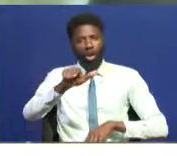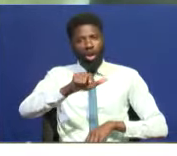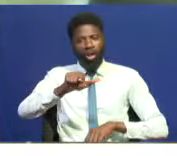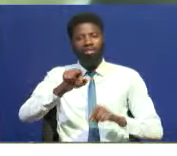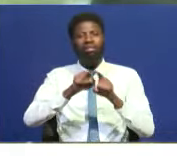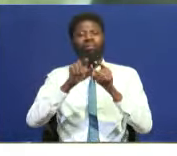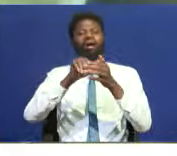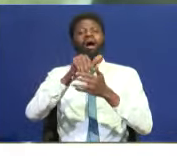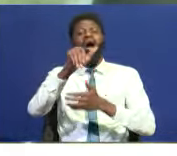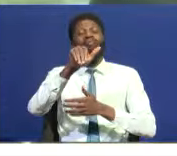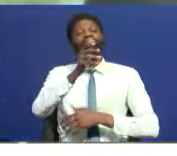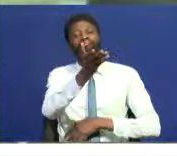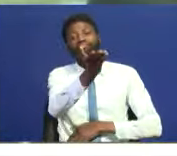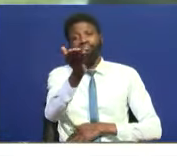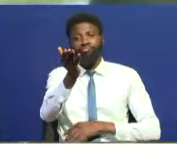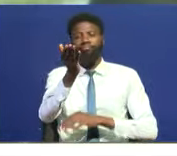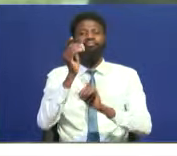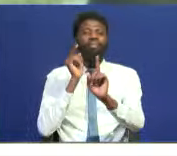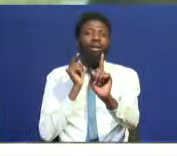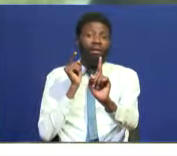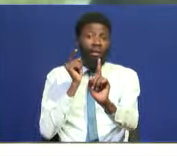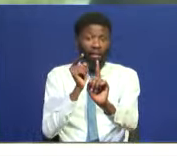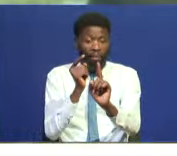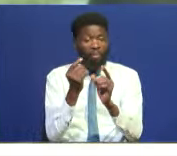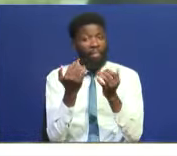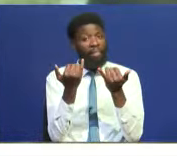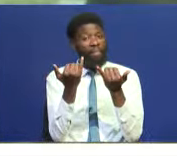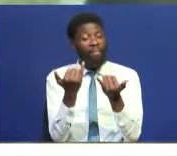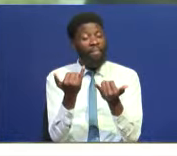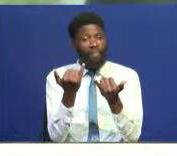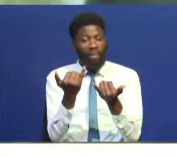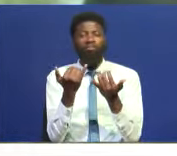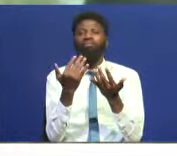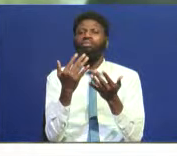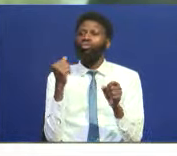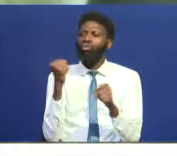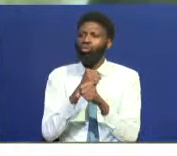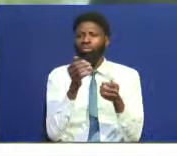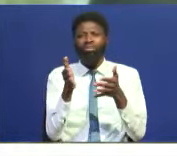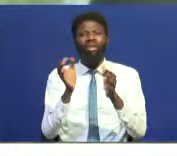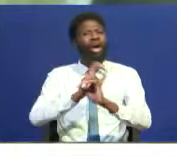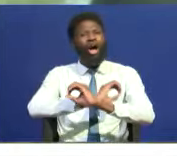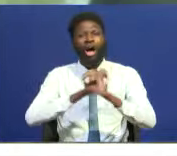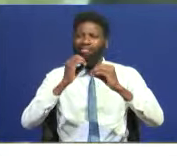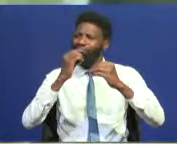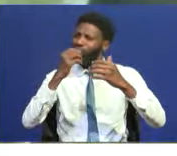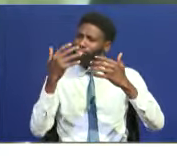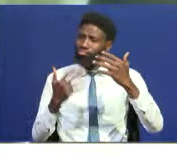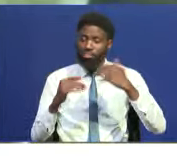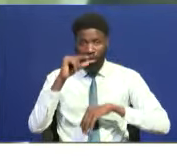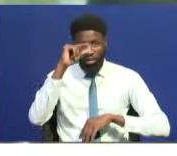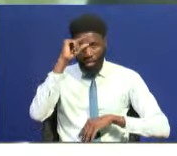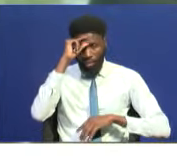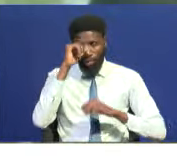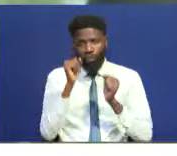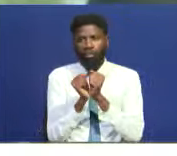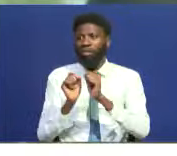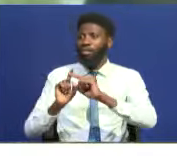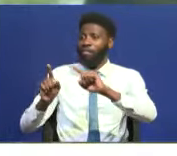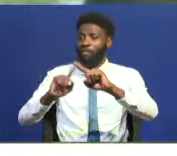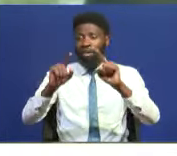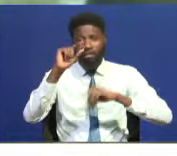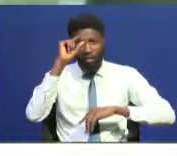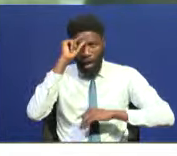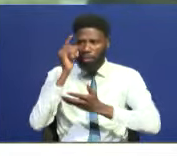the pursuit to address the high unemployment rate, government has continued to engage with other governments who have a